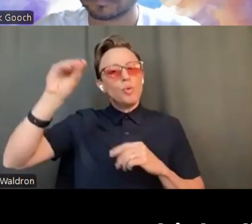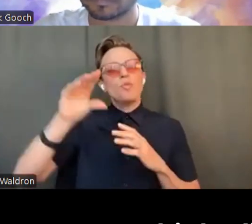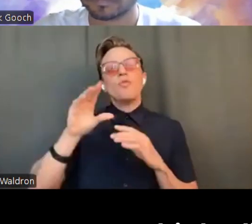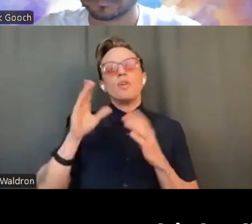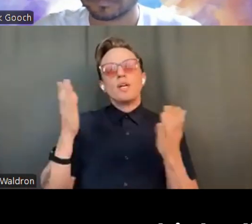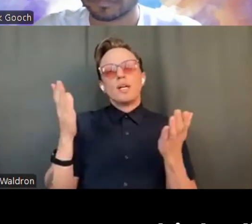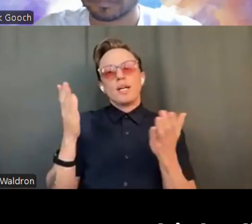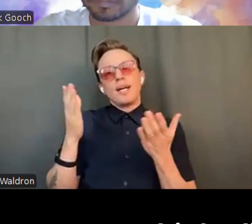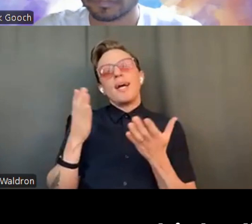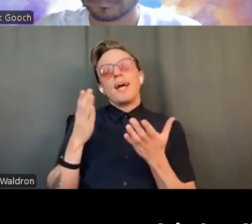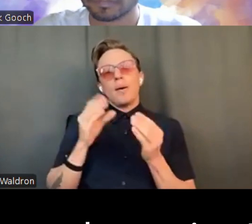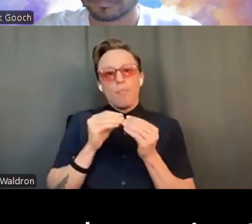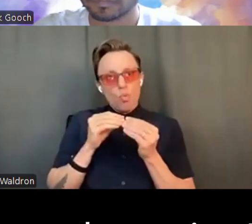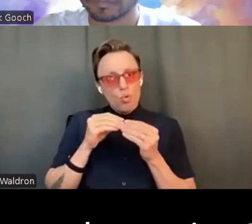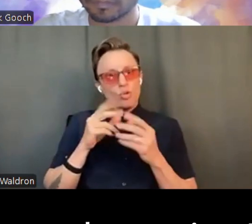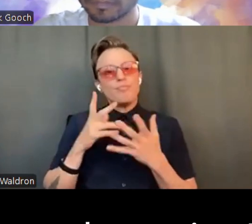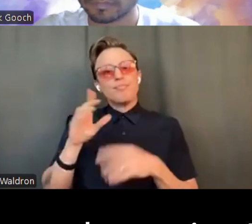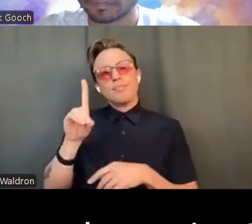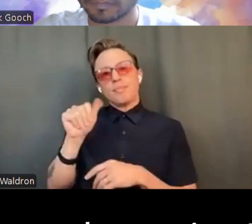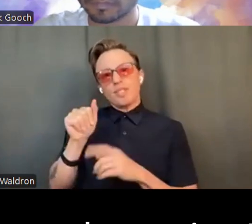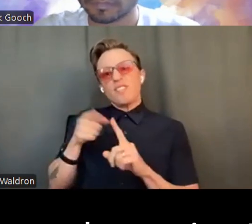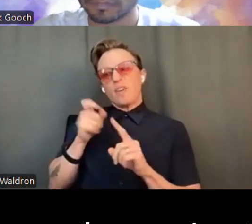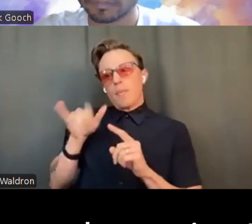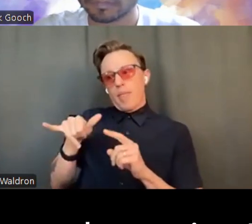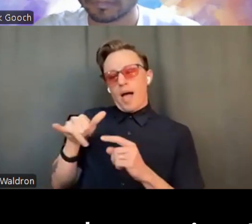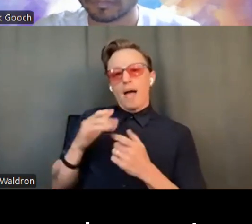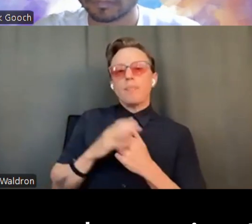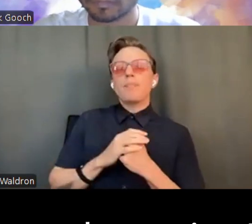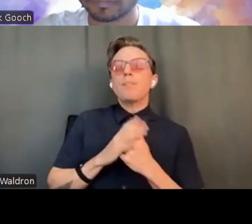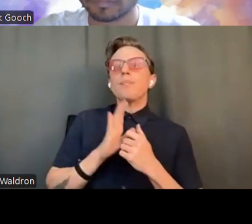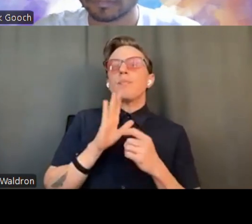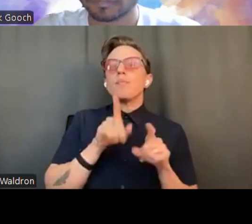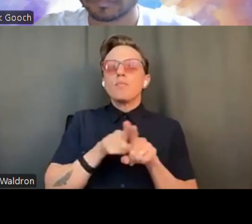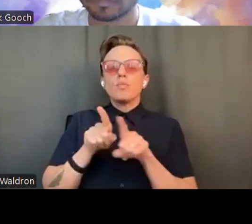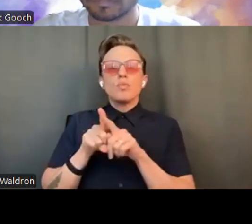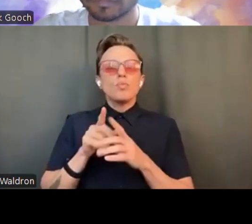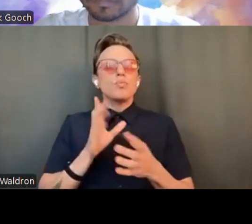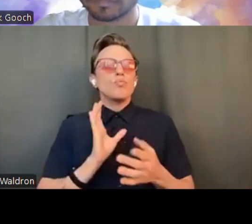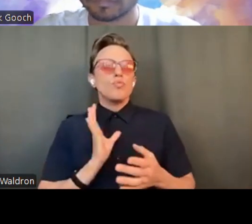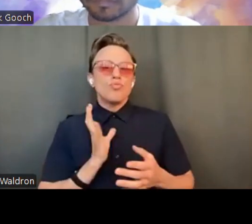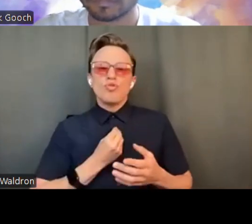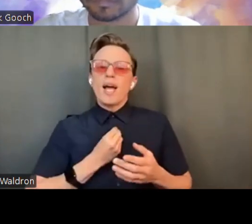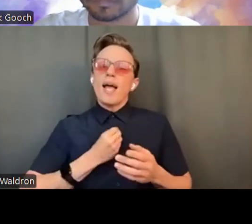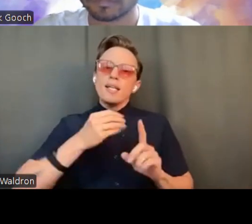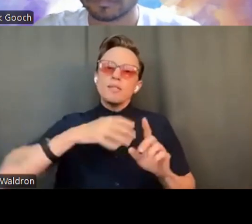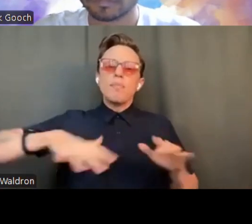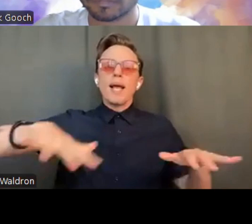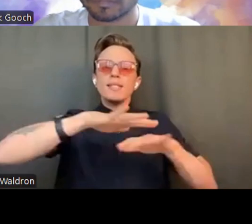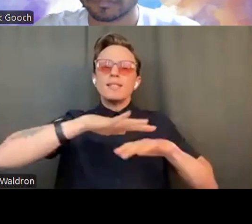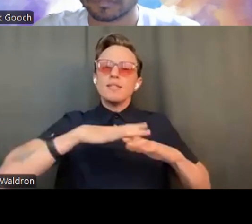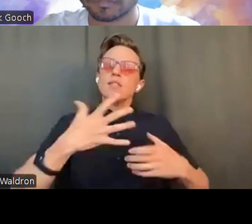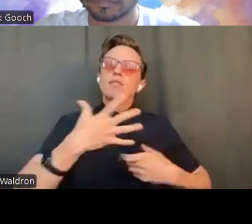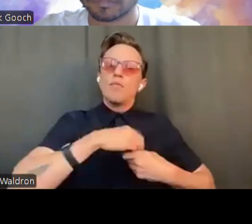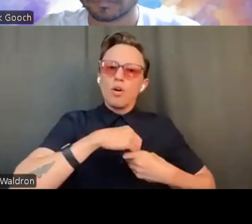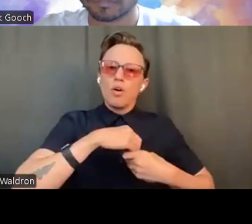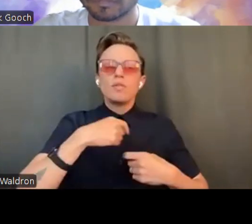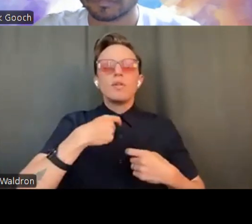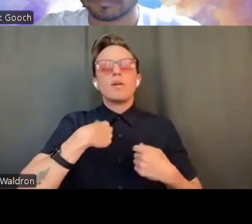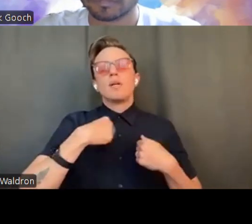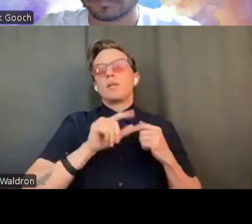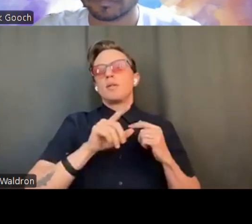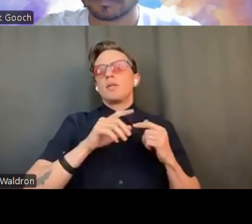as a result of that. I've previously also done work in trans spaces. I identify